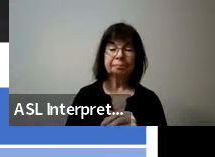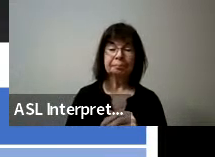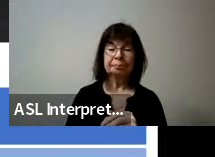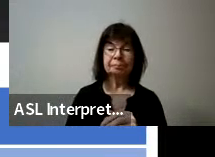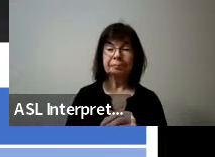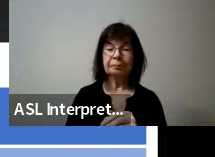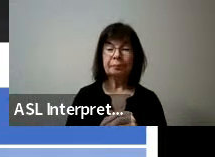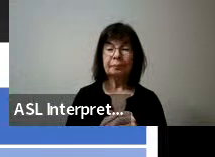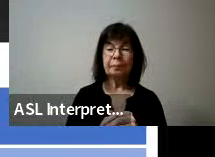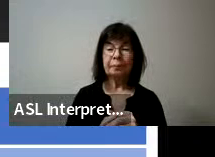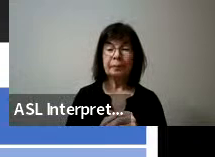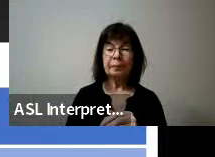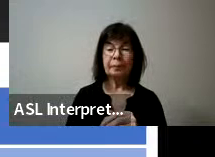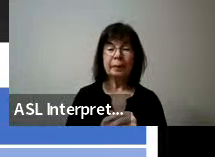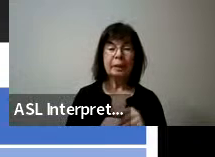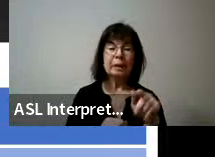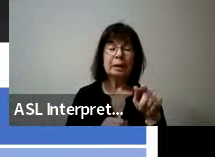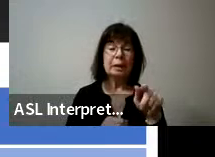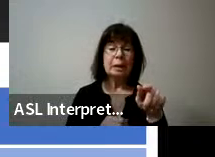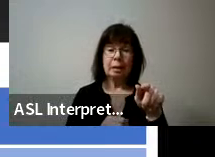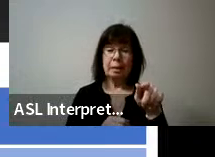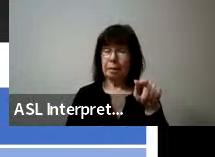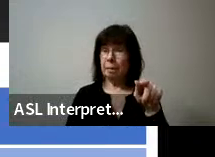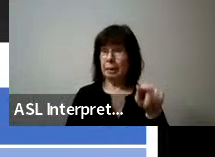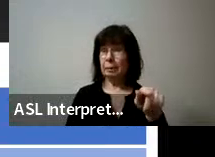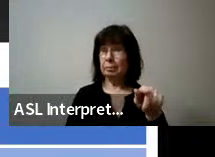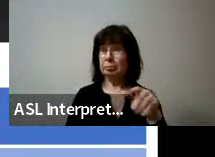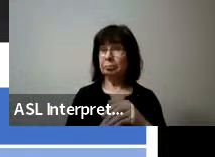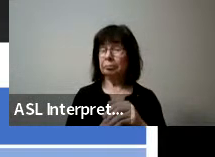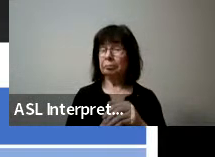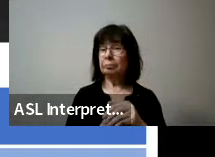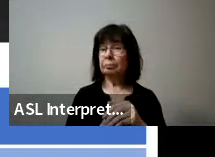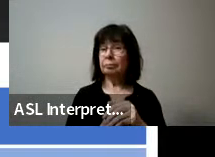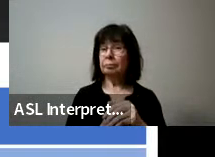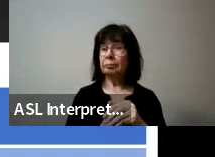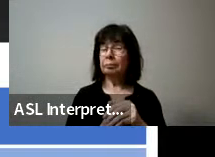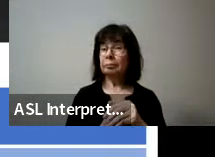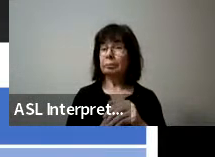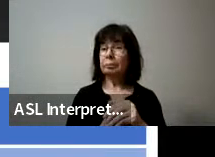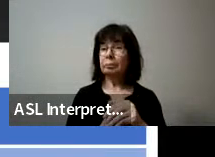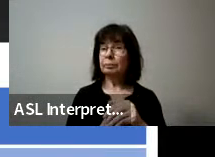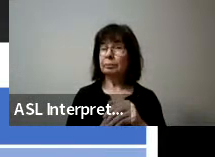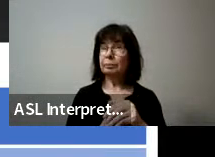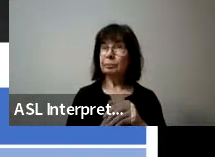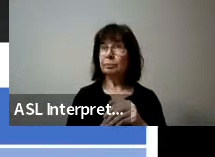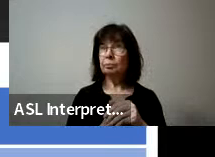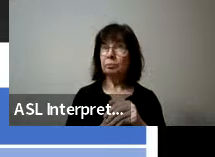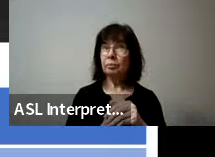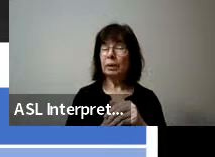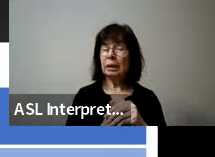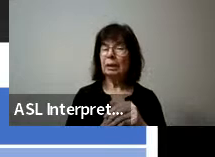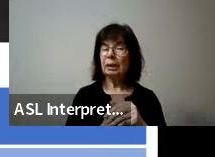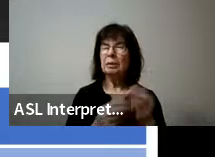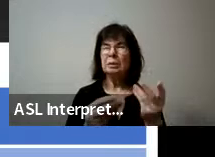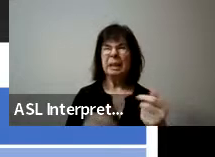Okay, so this is really, I think, what we'll spend some time on